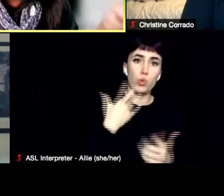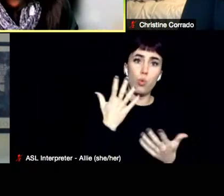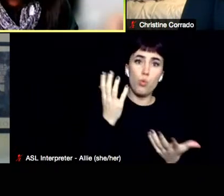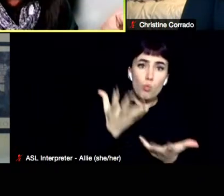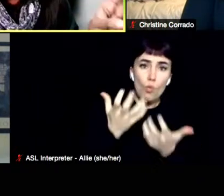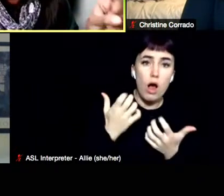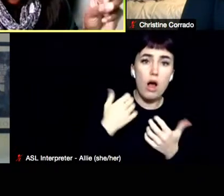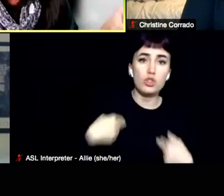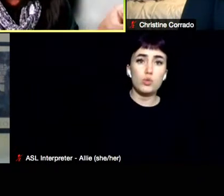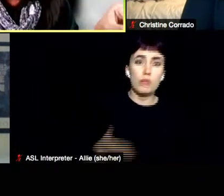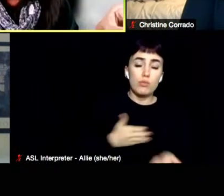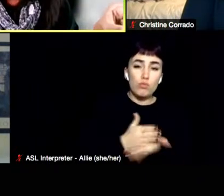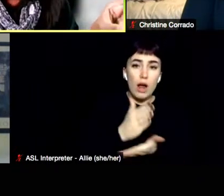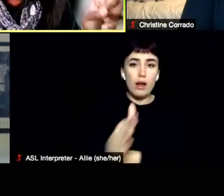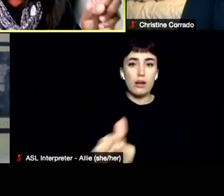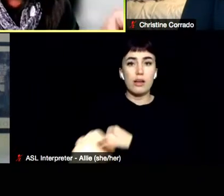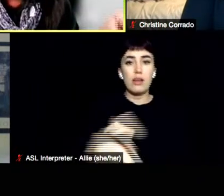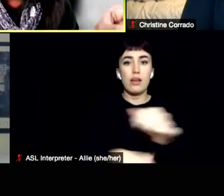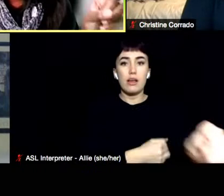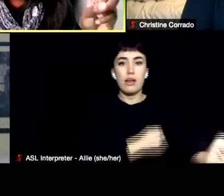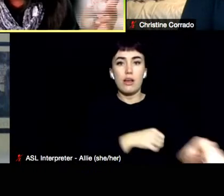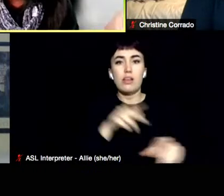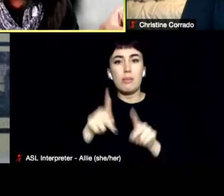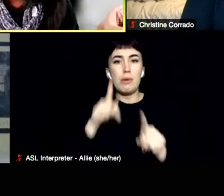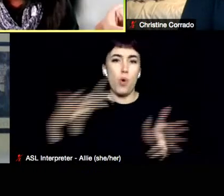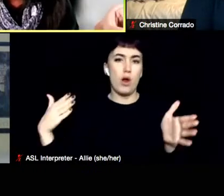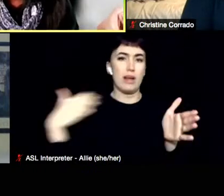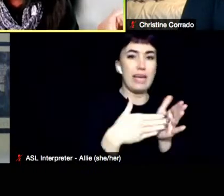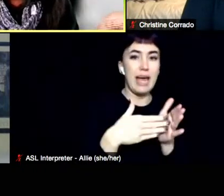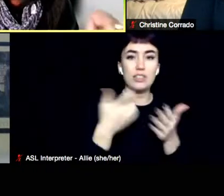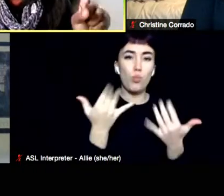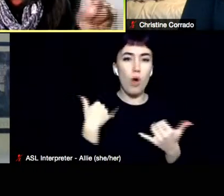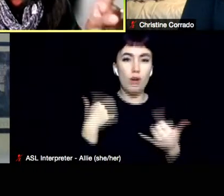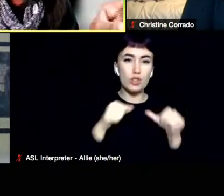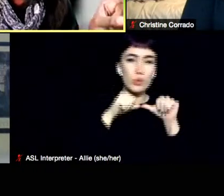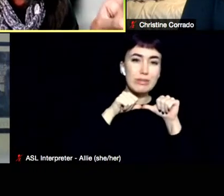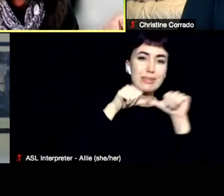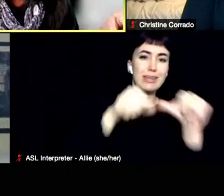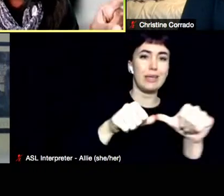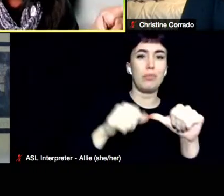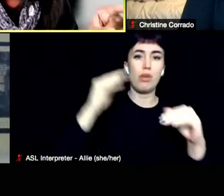who are opposed or merely seeking to uphold the unjust status quo